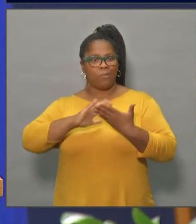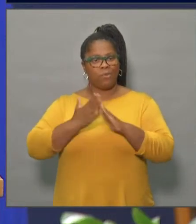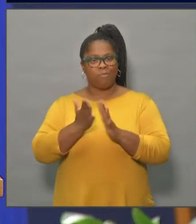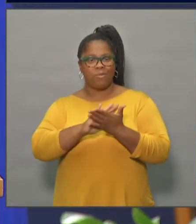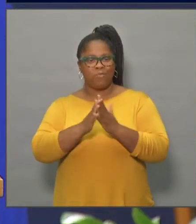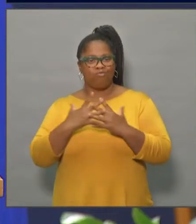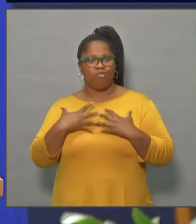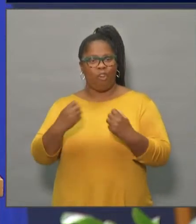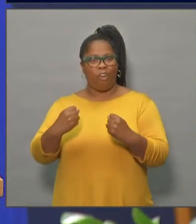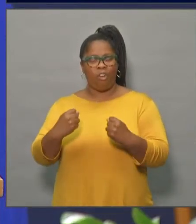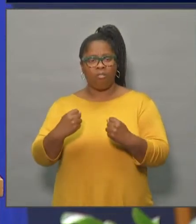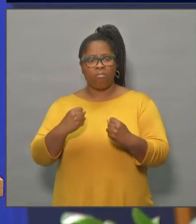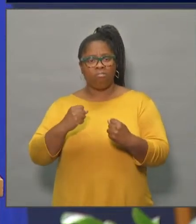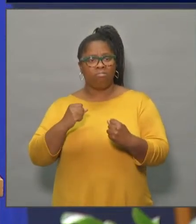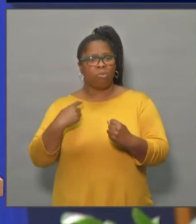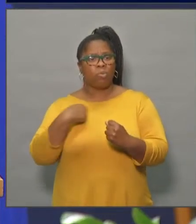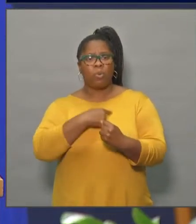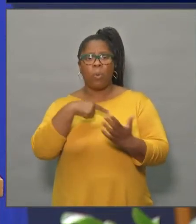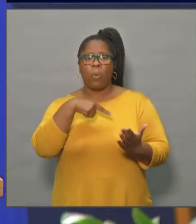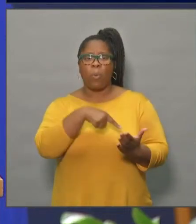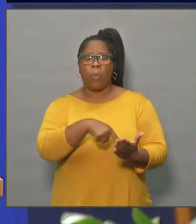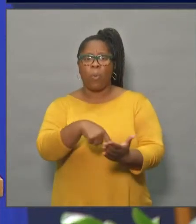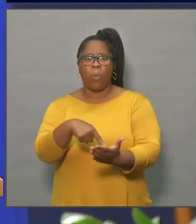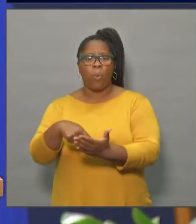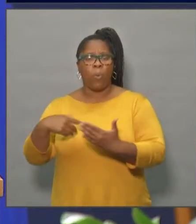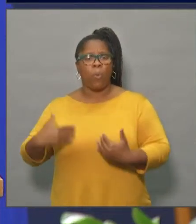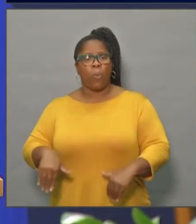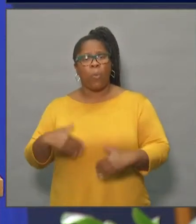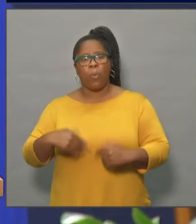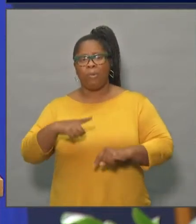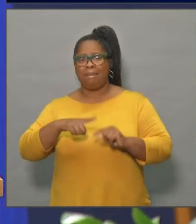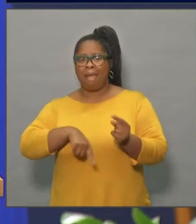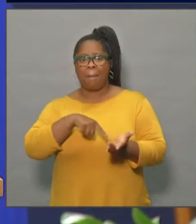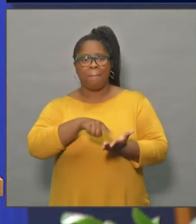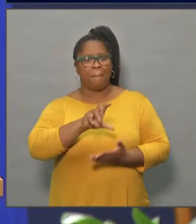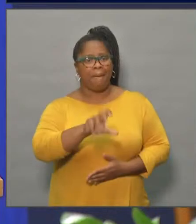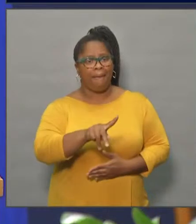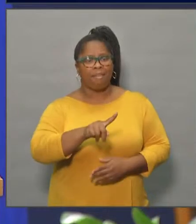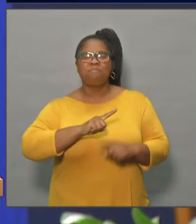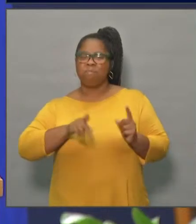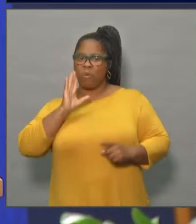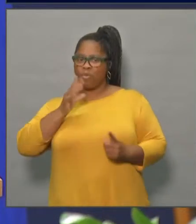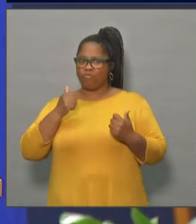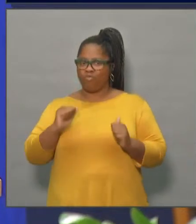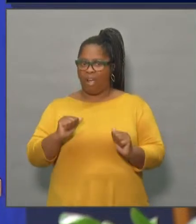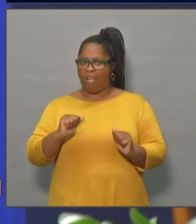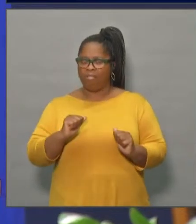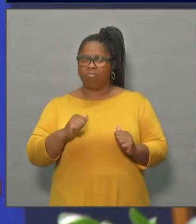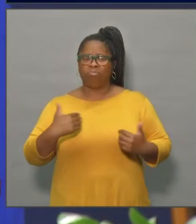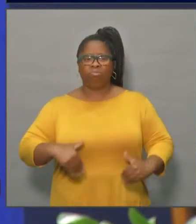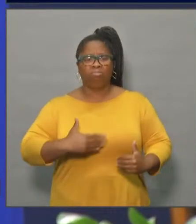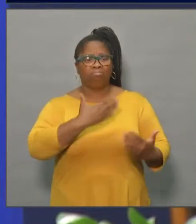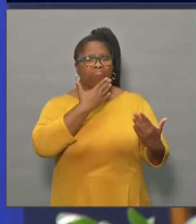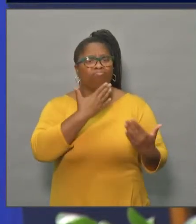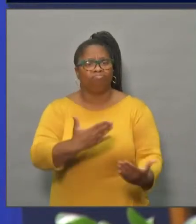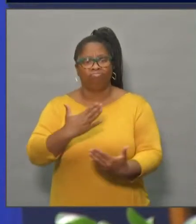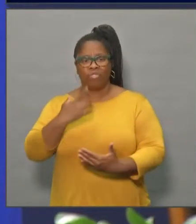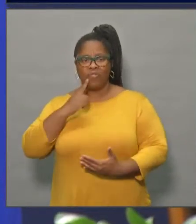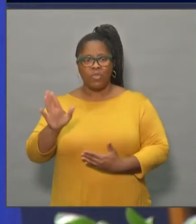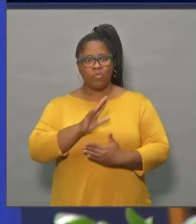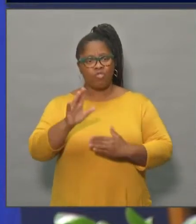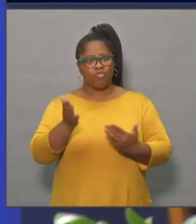gratitude we can never repay, but we will do everything in our power to try. We sincerely thank you for your service.